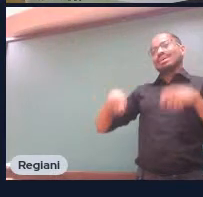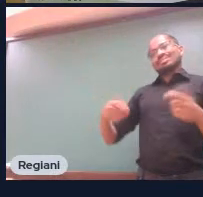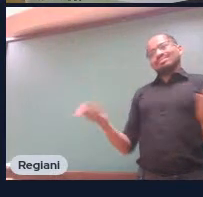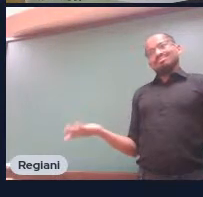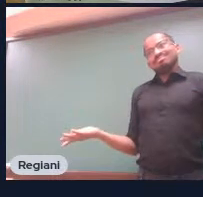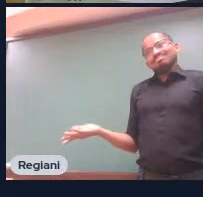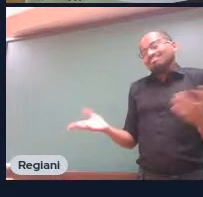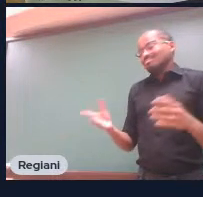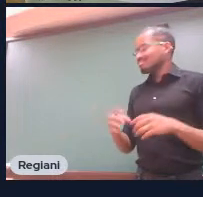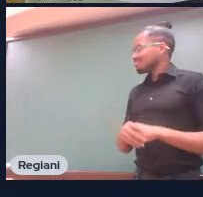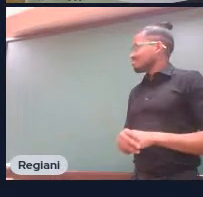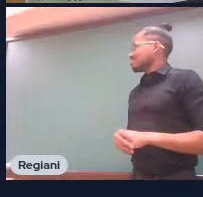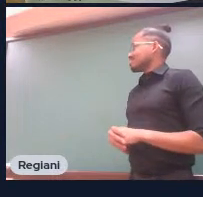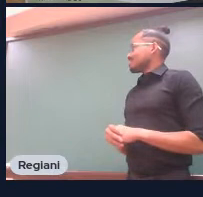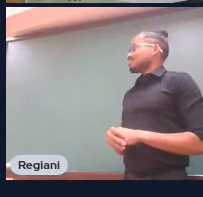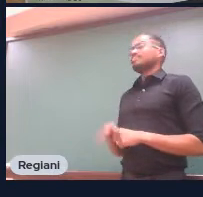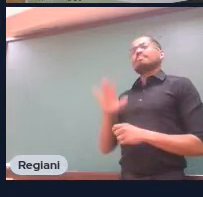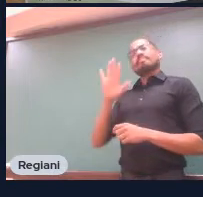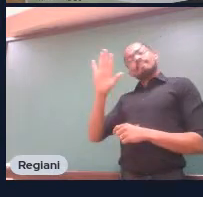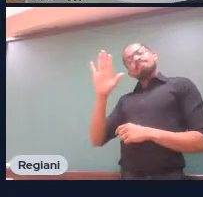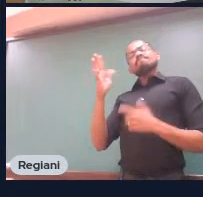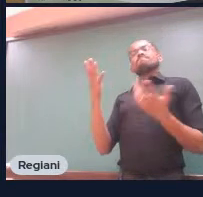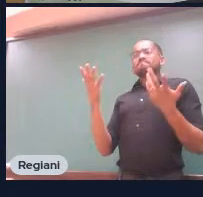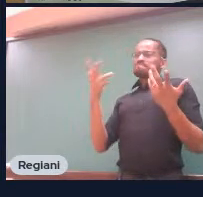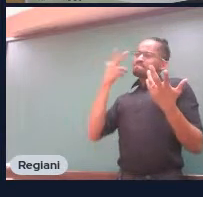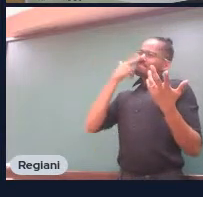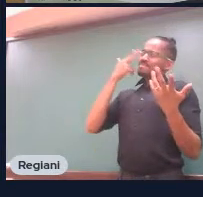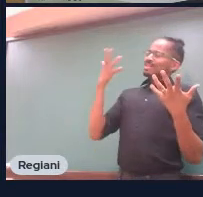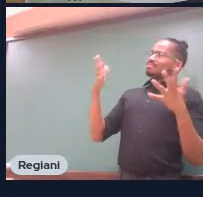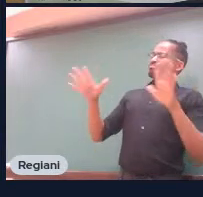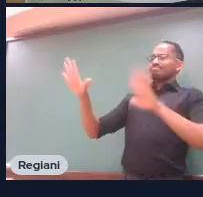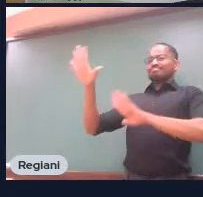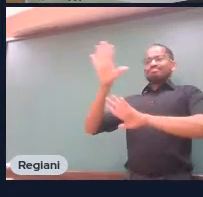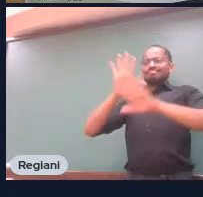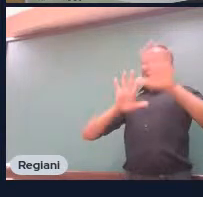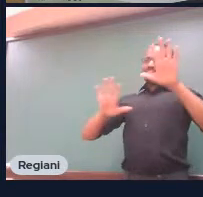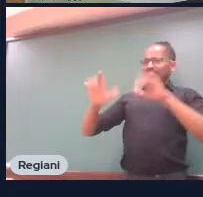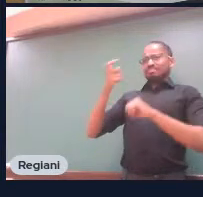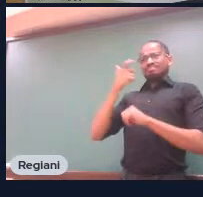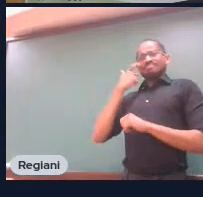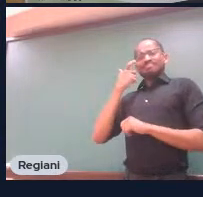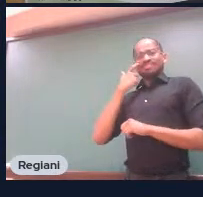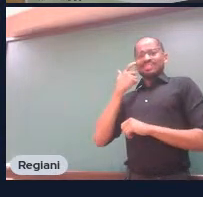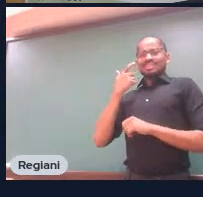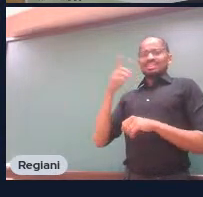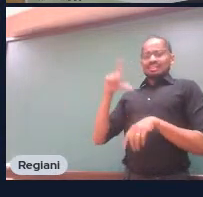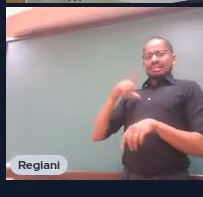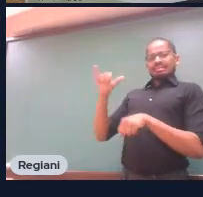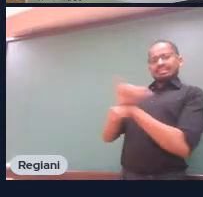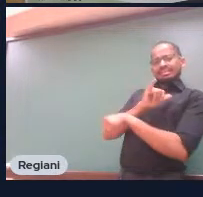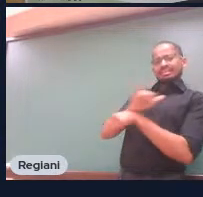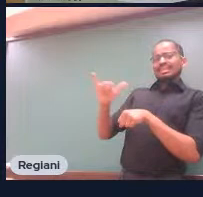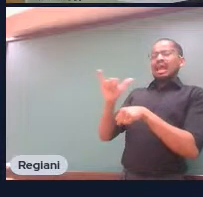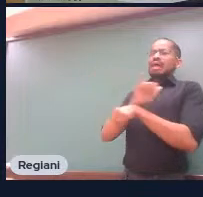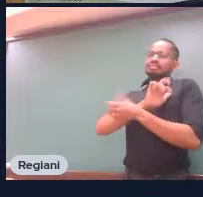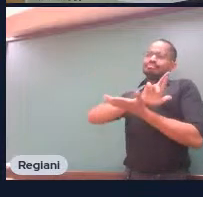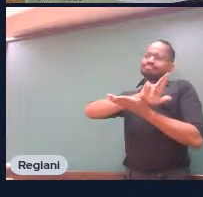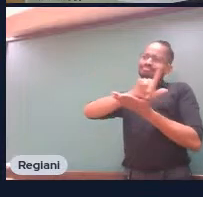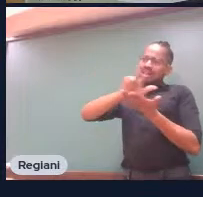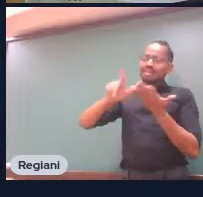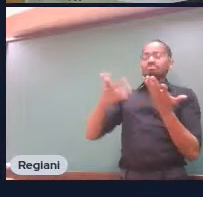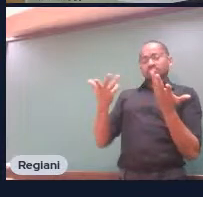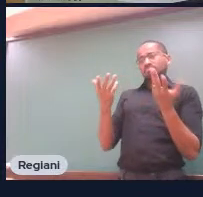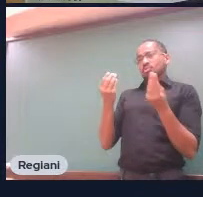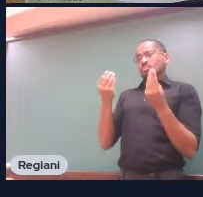So, it's still a mixed picture. If you looked at the website, you have all different ways to do it. I'm sure this will converge in the